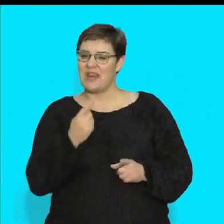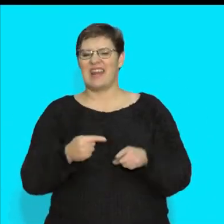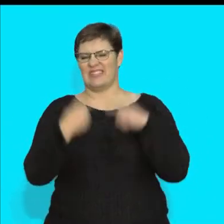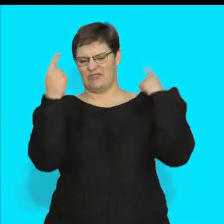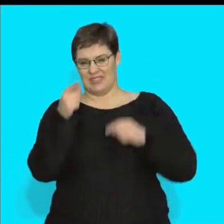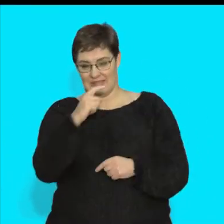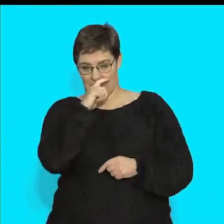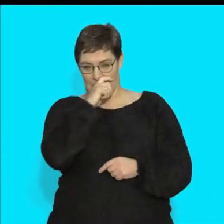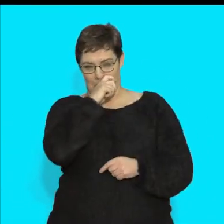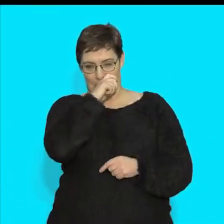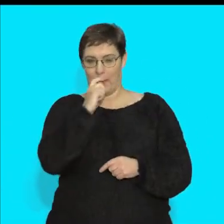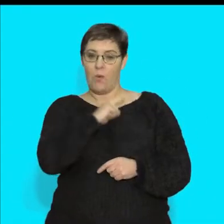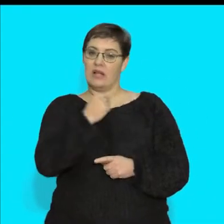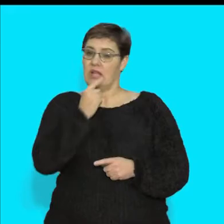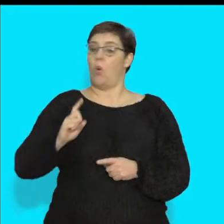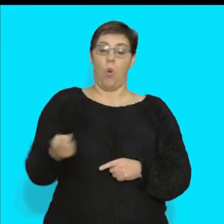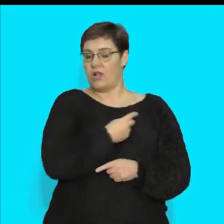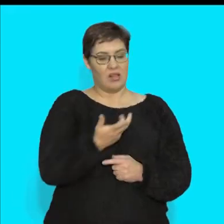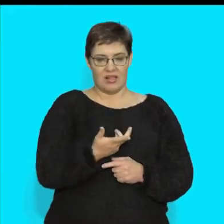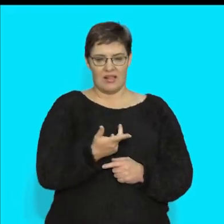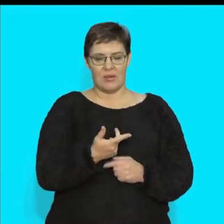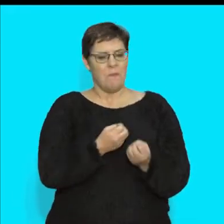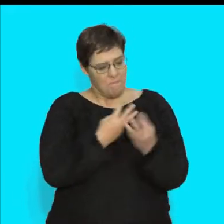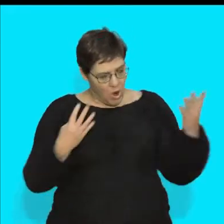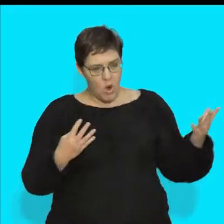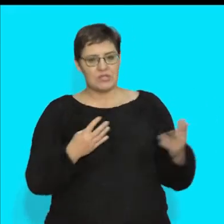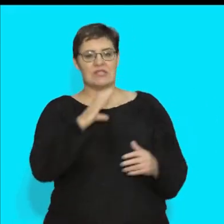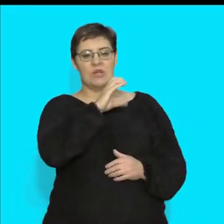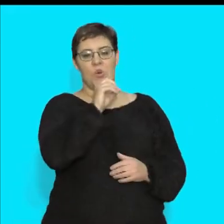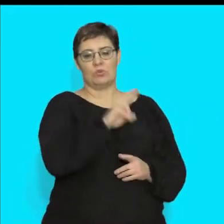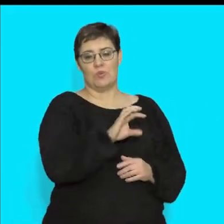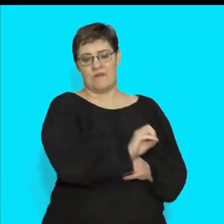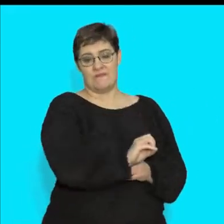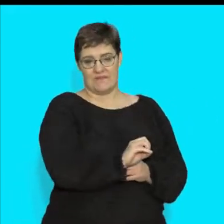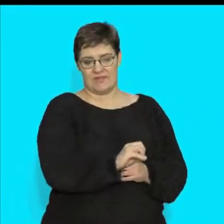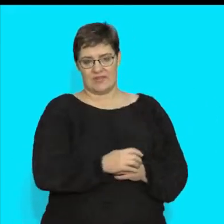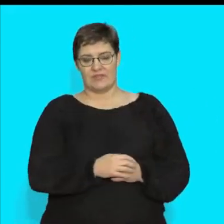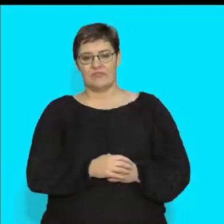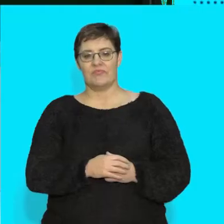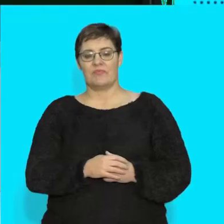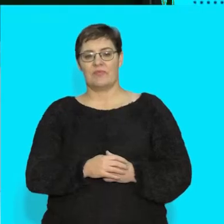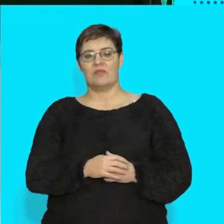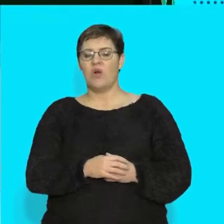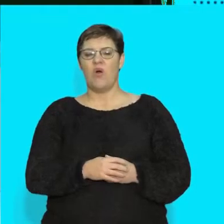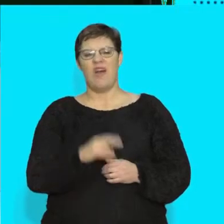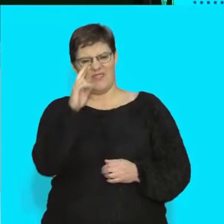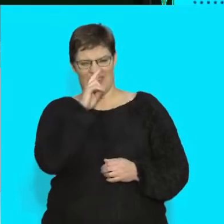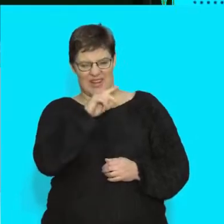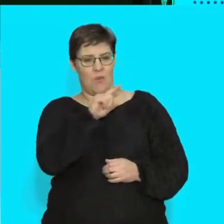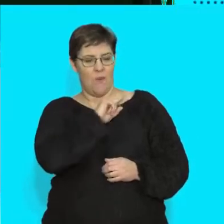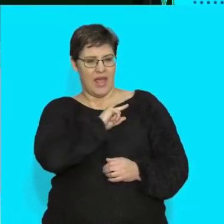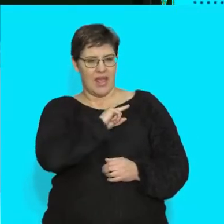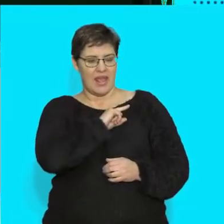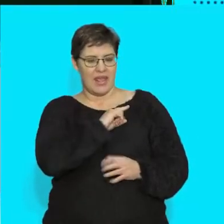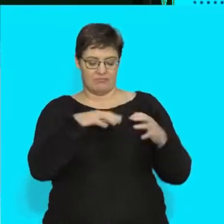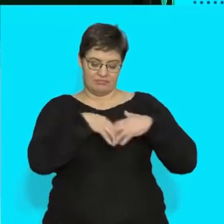that's an exception. That's why we can't do that. Okay. Now, guys, This, it seems quite funny for me, because if I